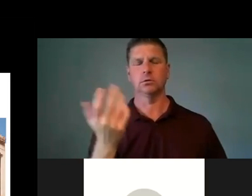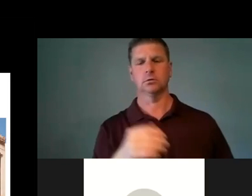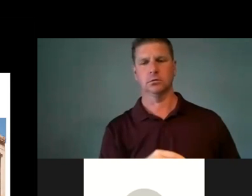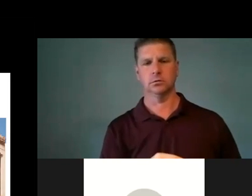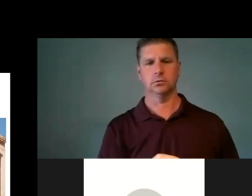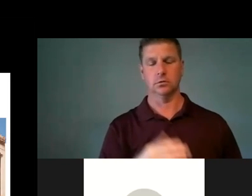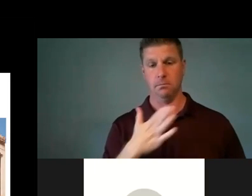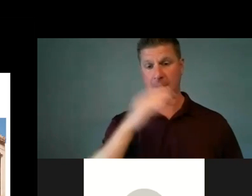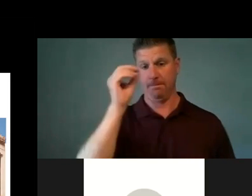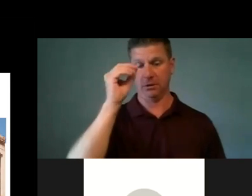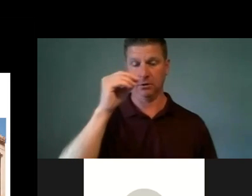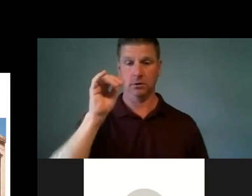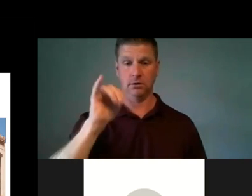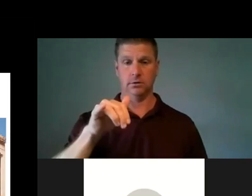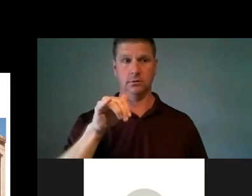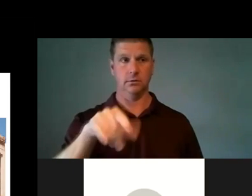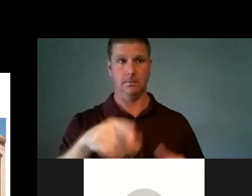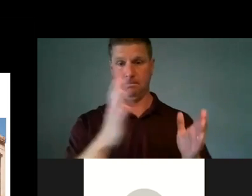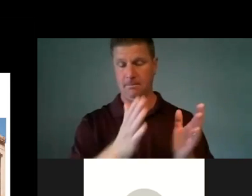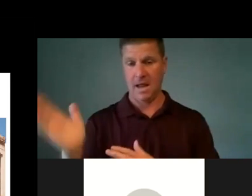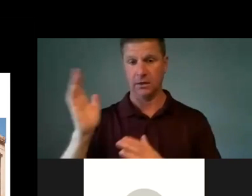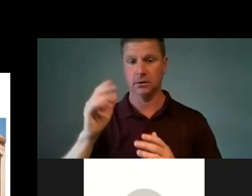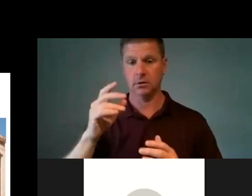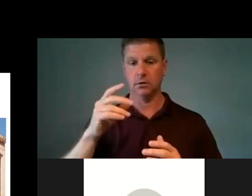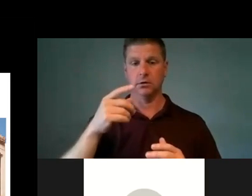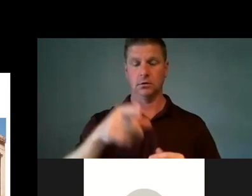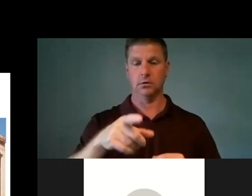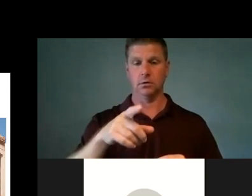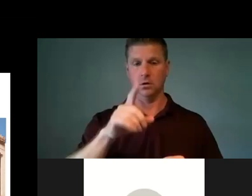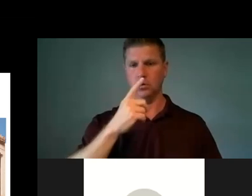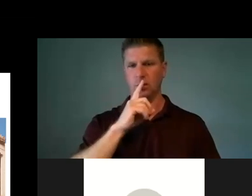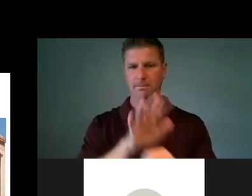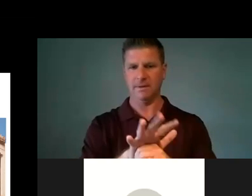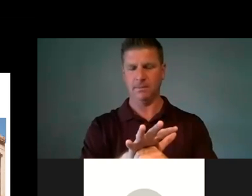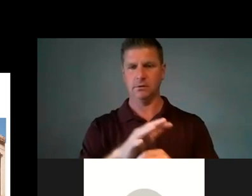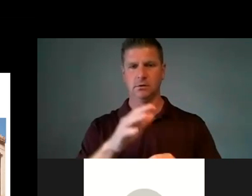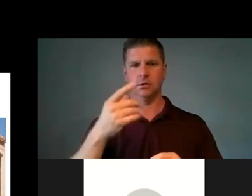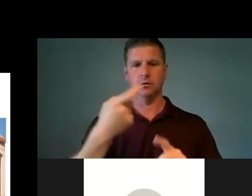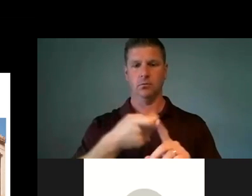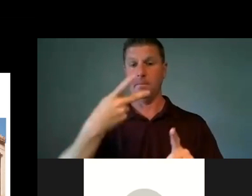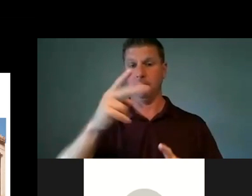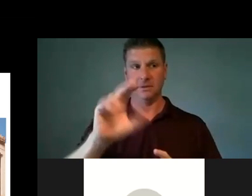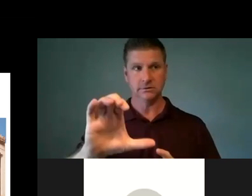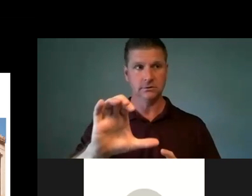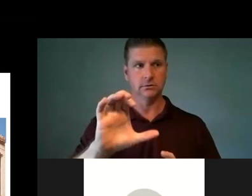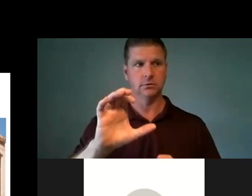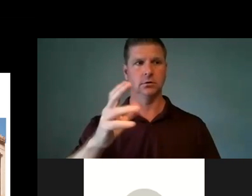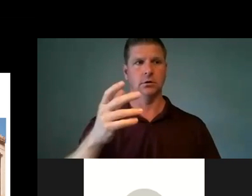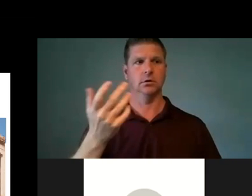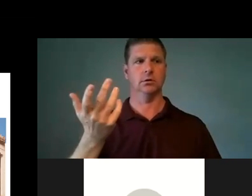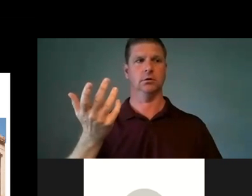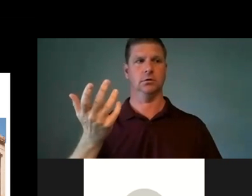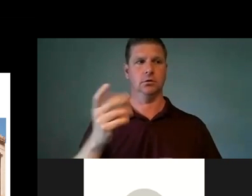it's my opinion, at least, that this plan as it stands, particularly a commitment from PNC